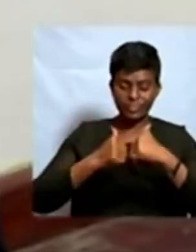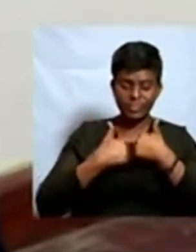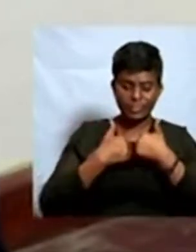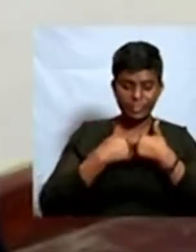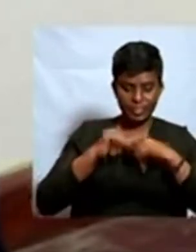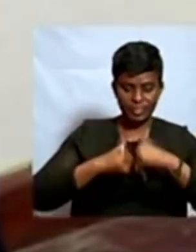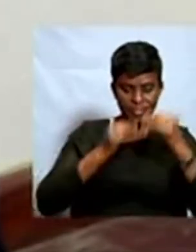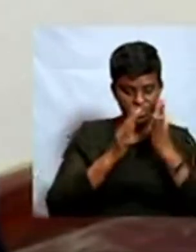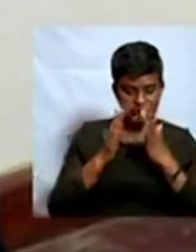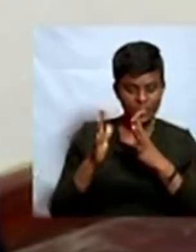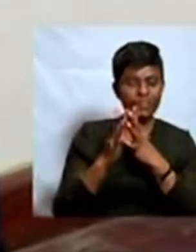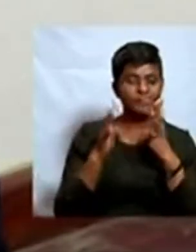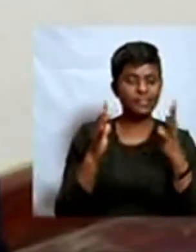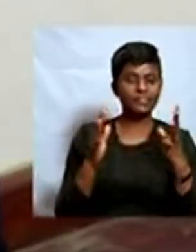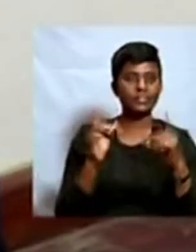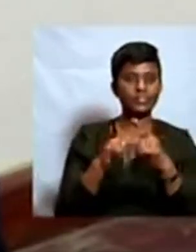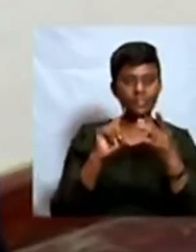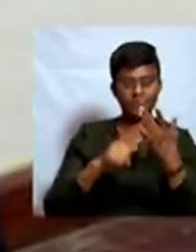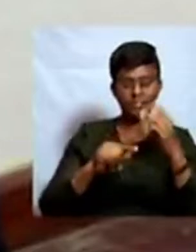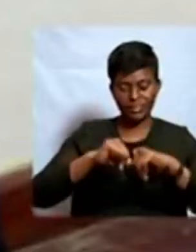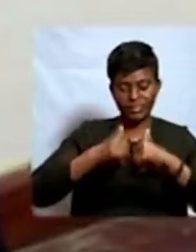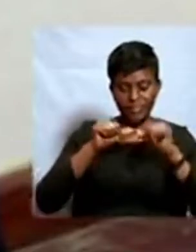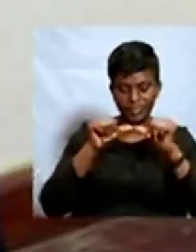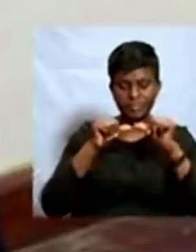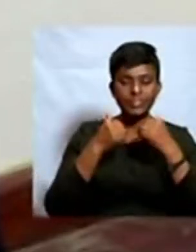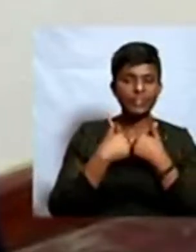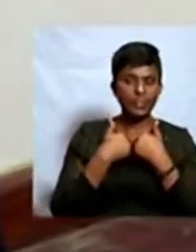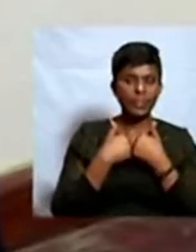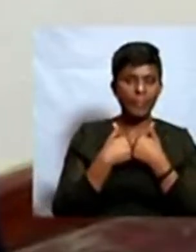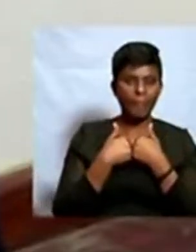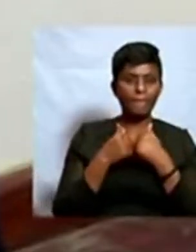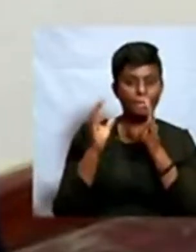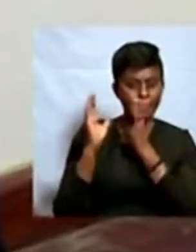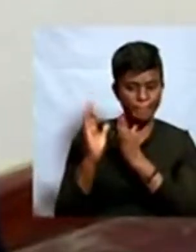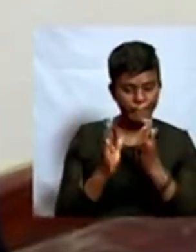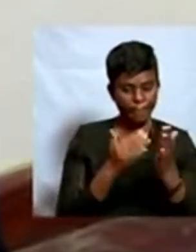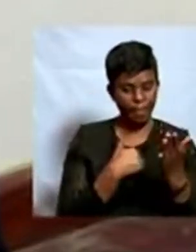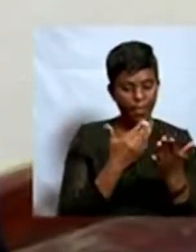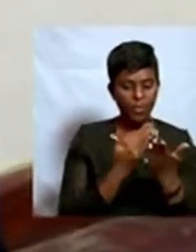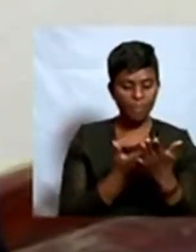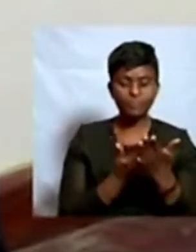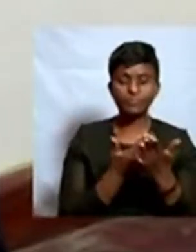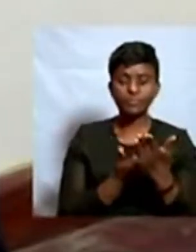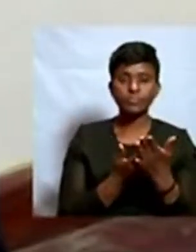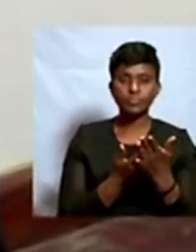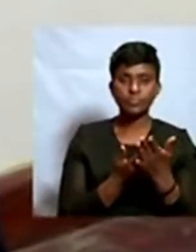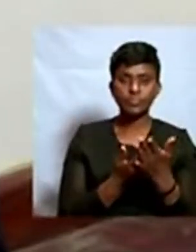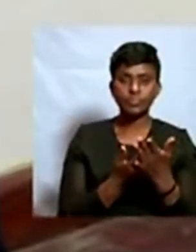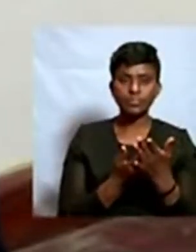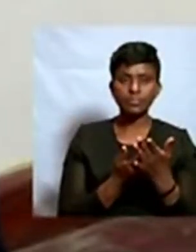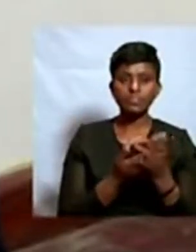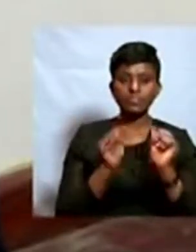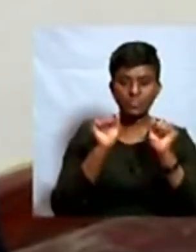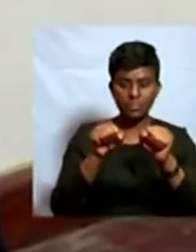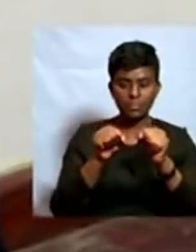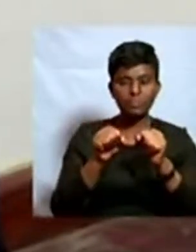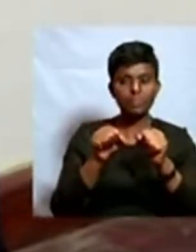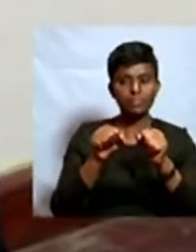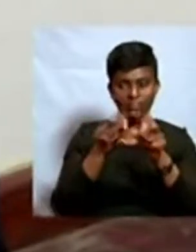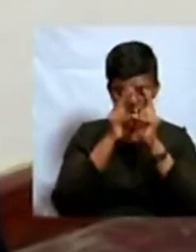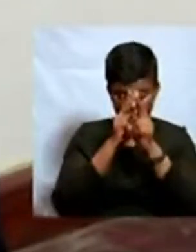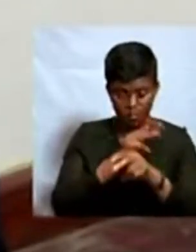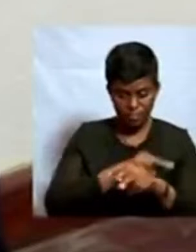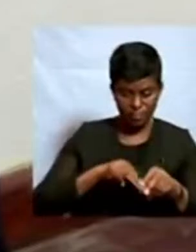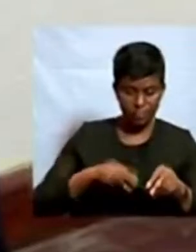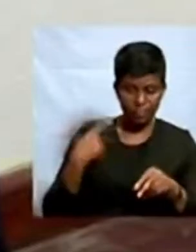we plan to expand. But we still have our plans, as honorable member requested, in